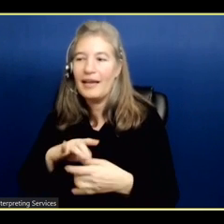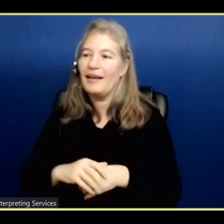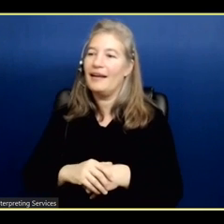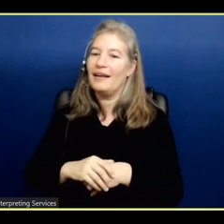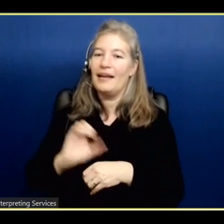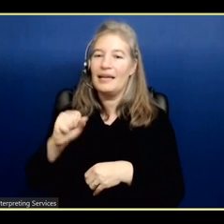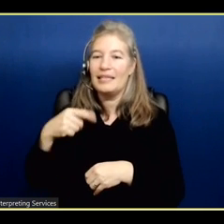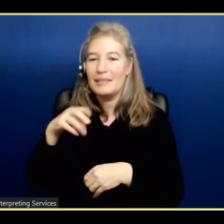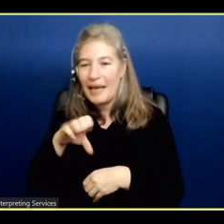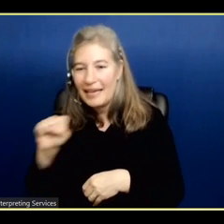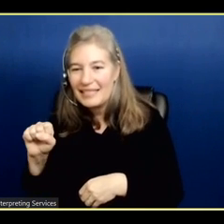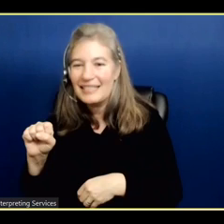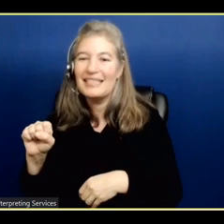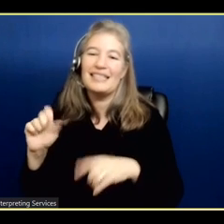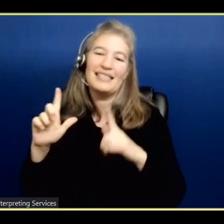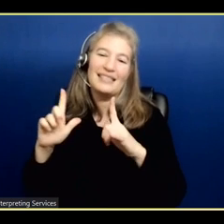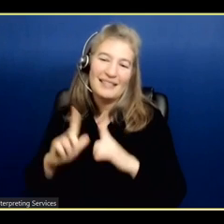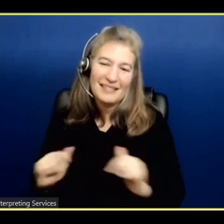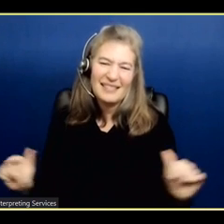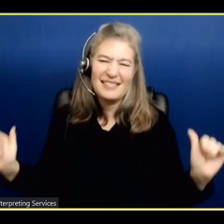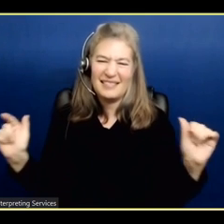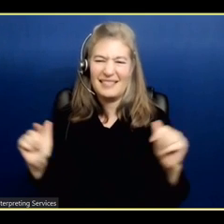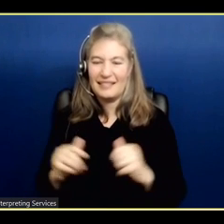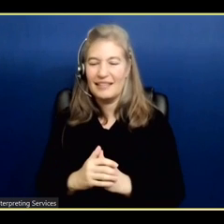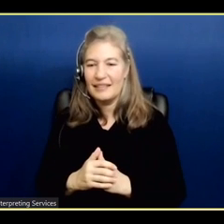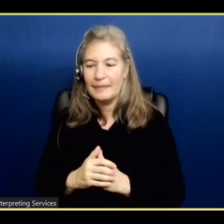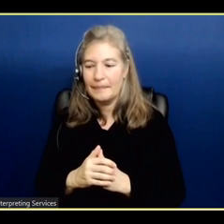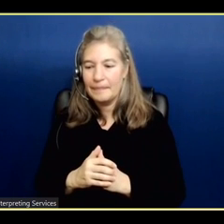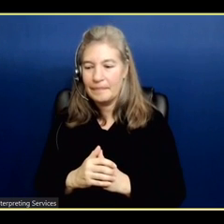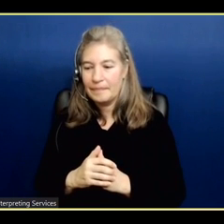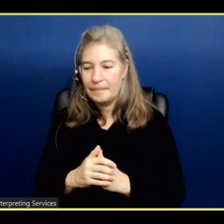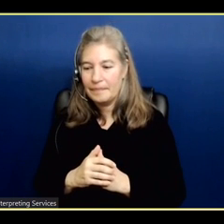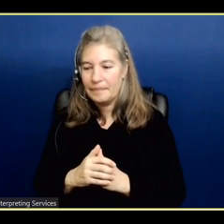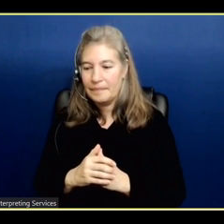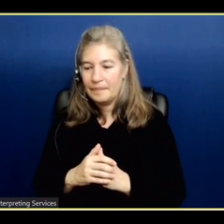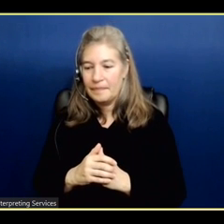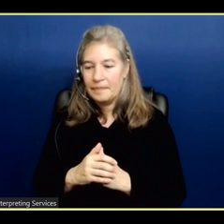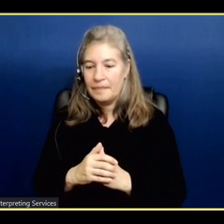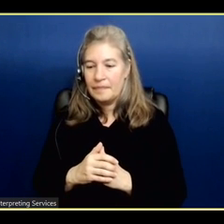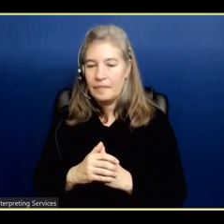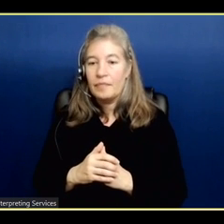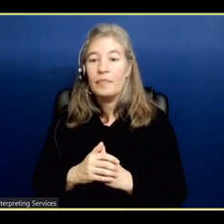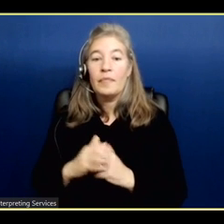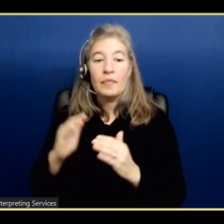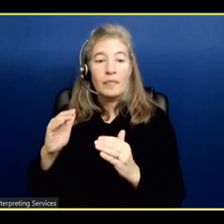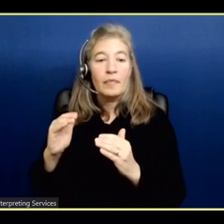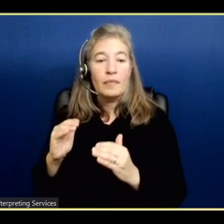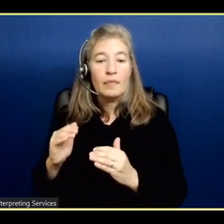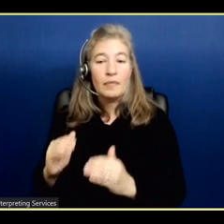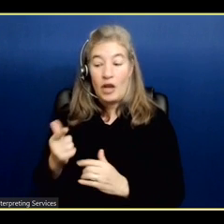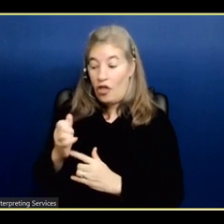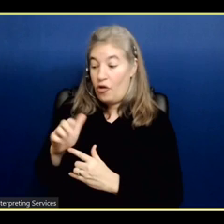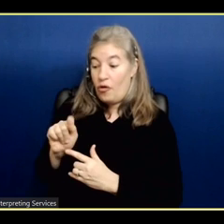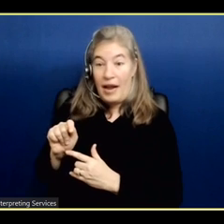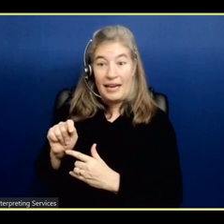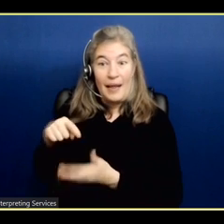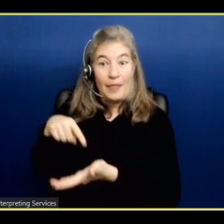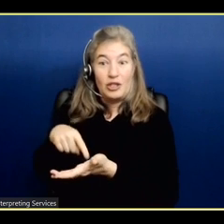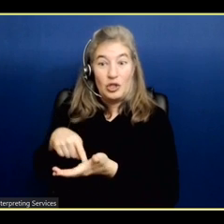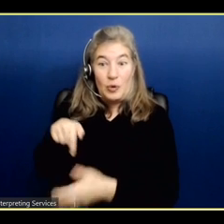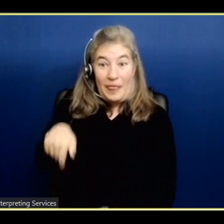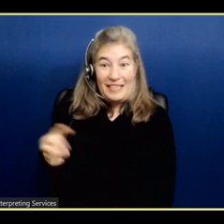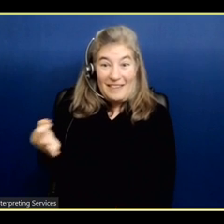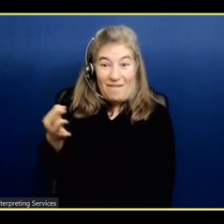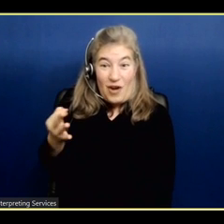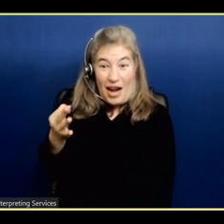limited resources on a timeline that no one can speak to right now. This funder has supported this organization